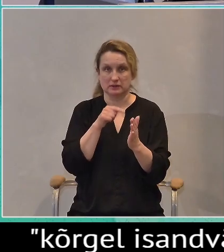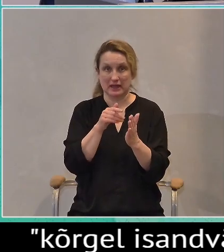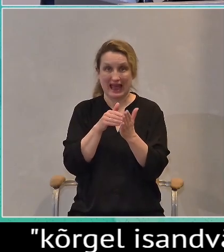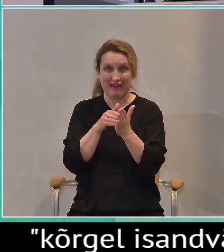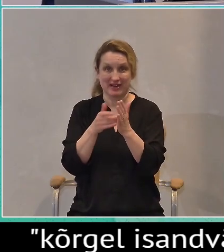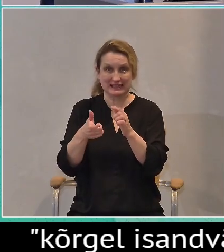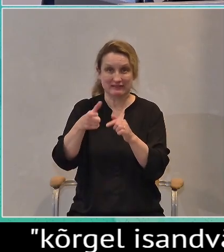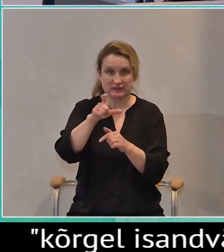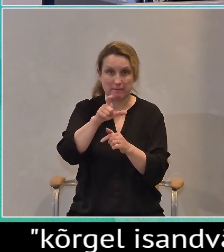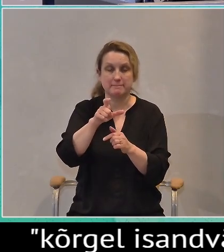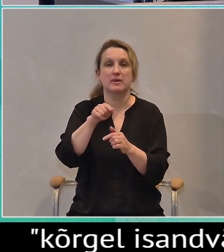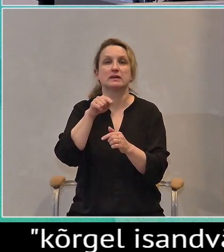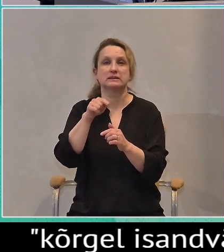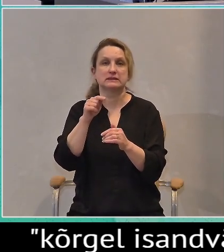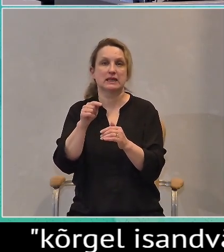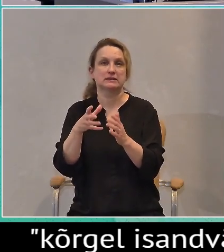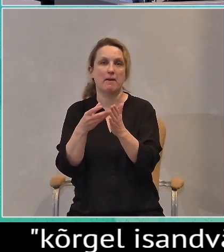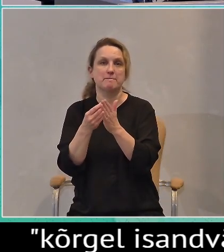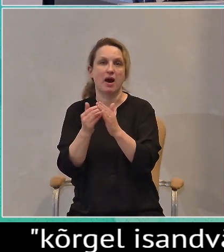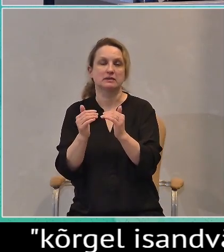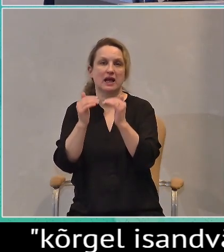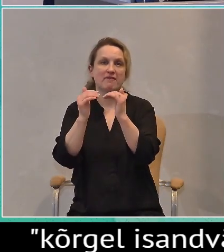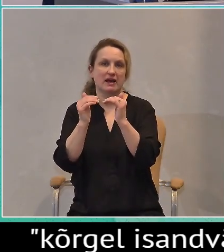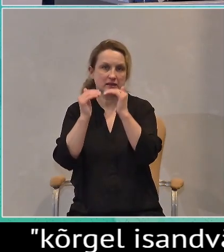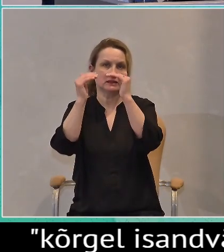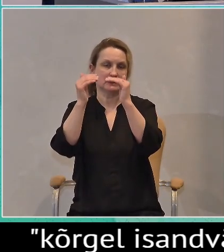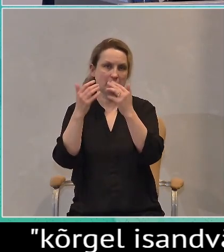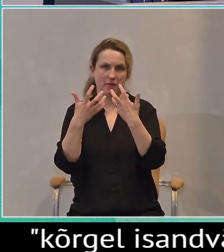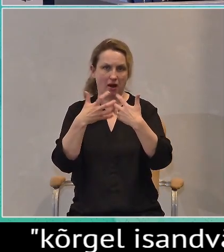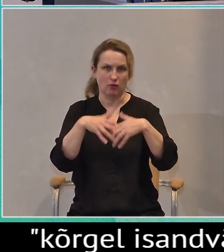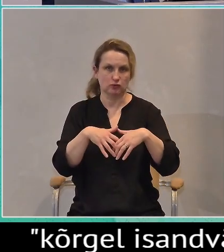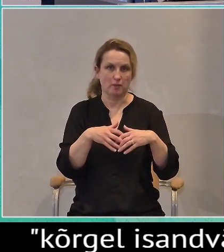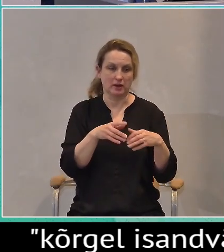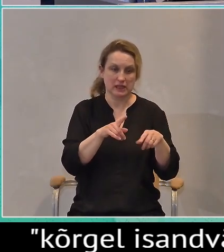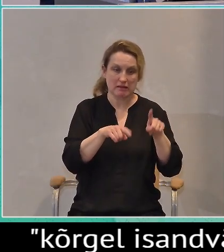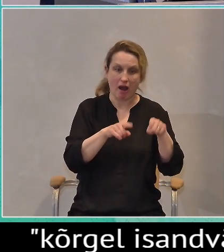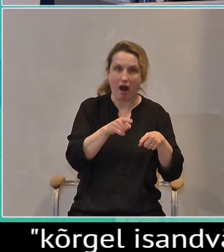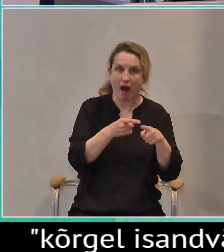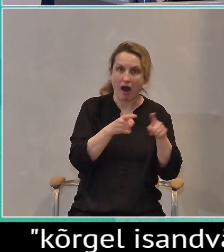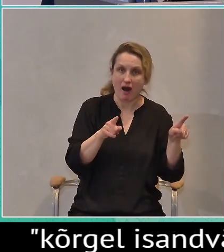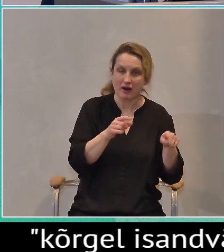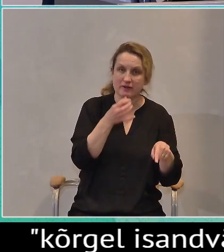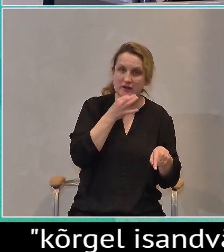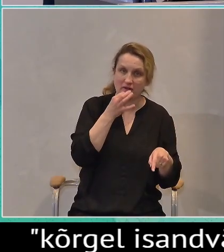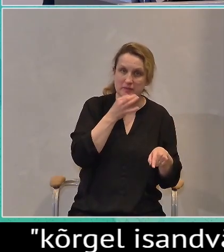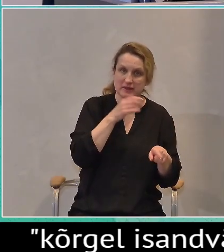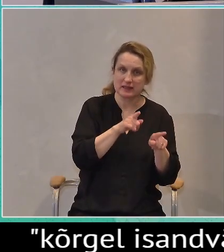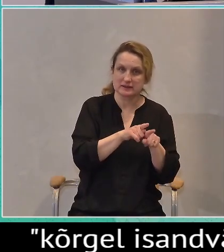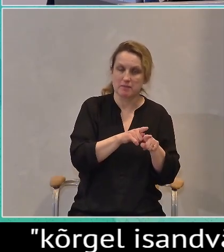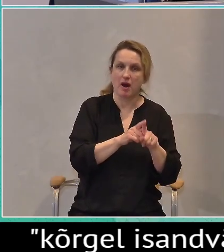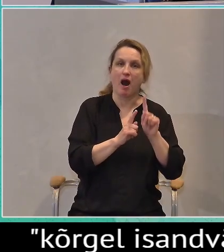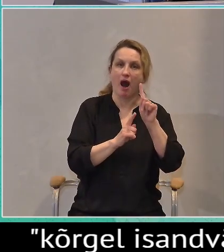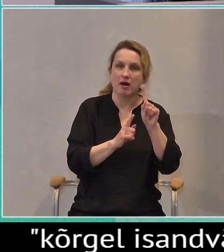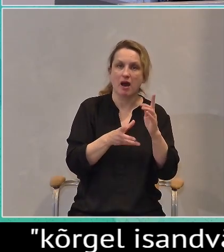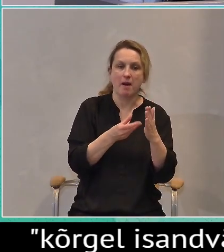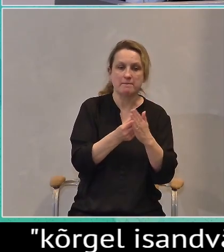efficacy, and drugs that exceed the efficacy threshold have a higher